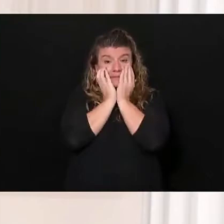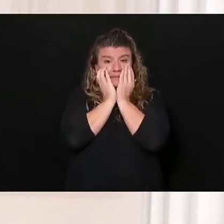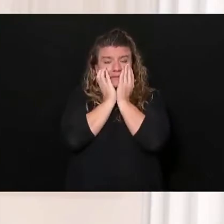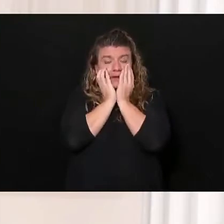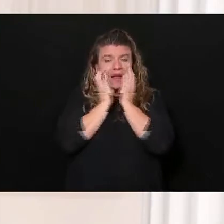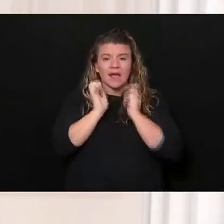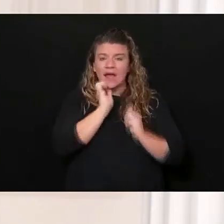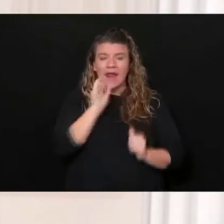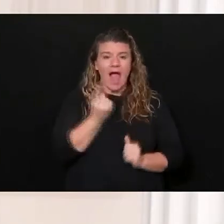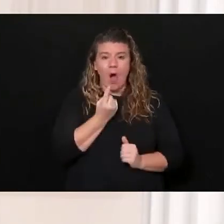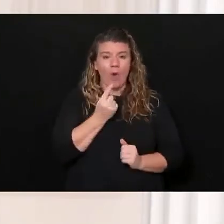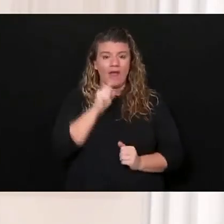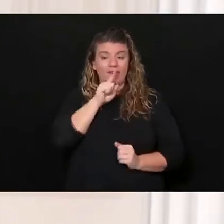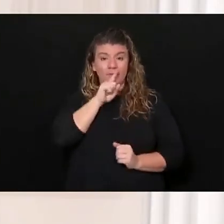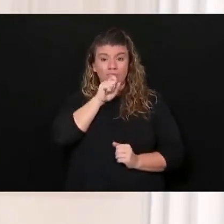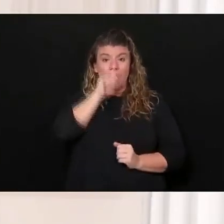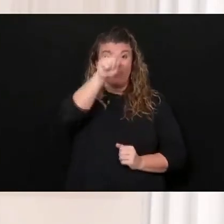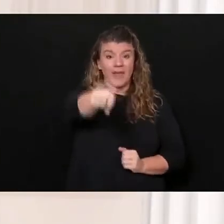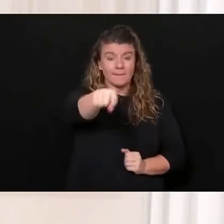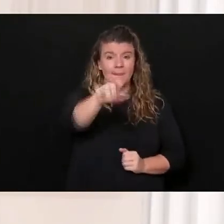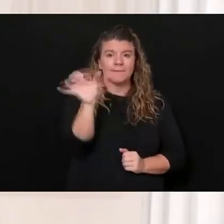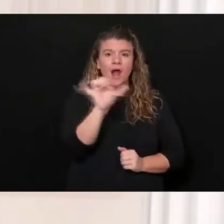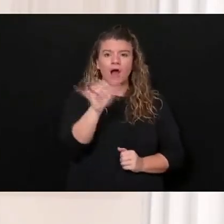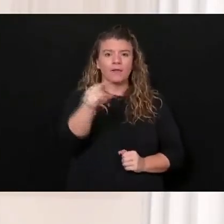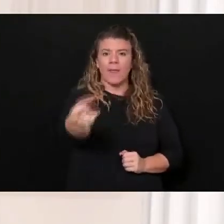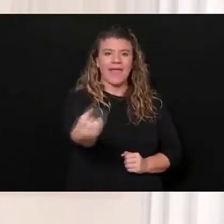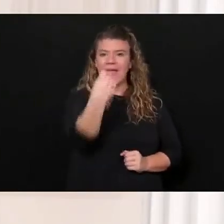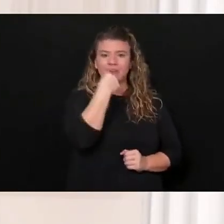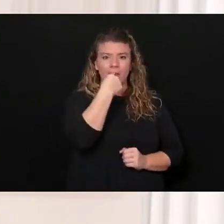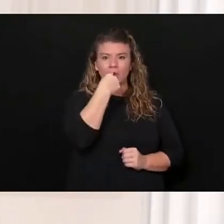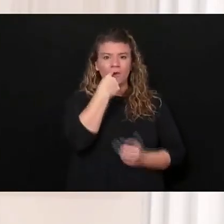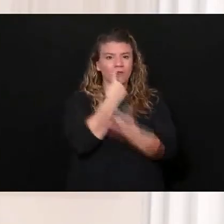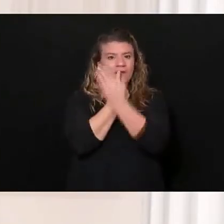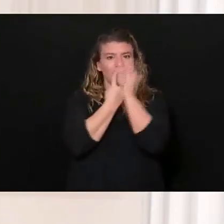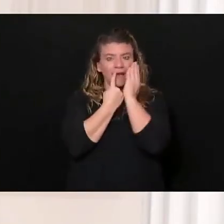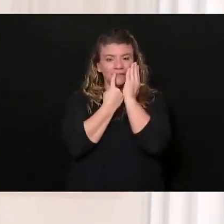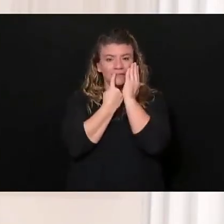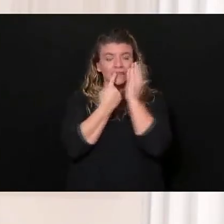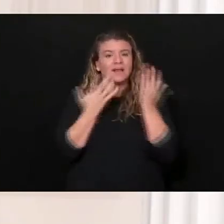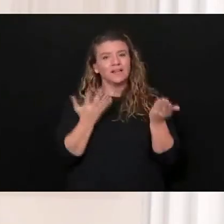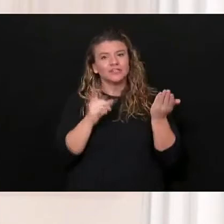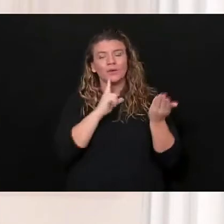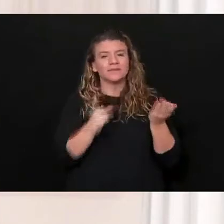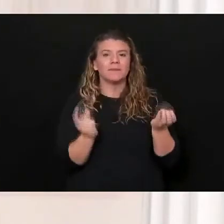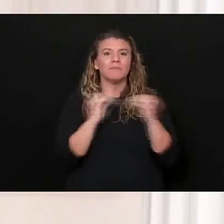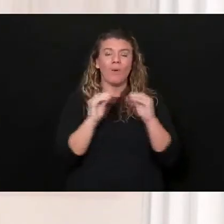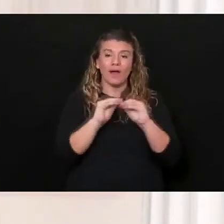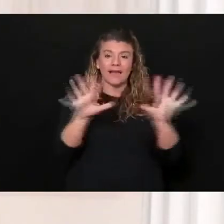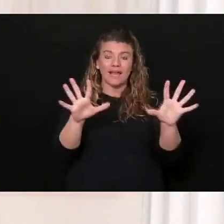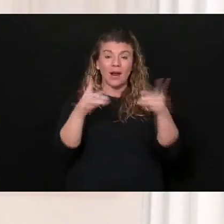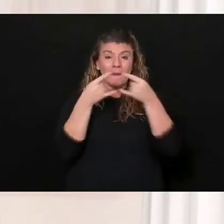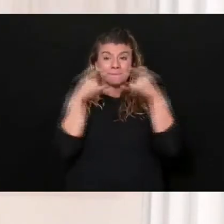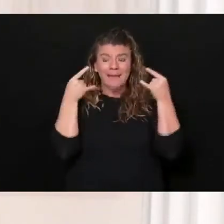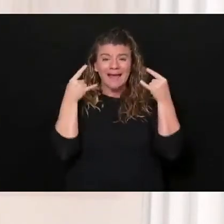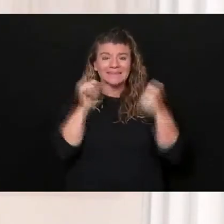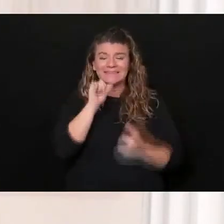blocks droplets coming into you, so protects you from other people. So it is getting more clear that wearing masks is not just a source